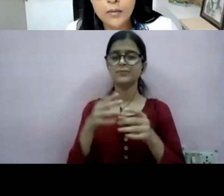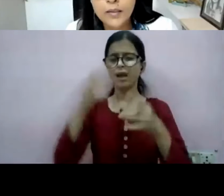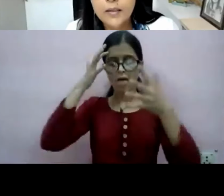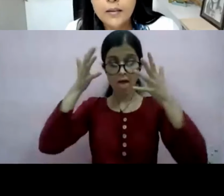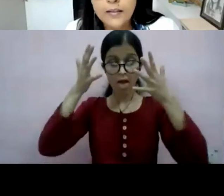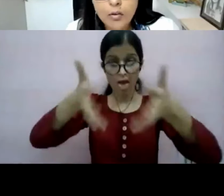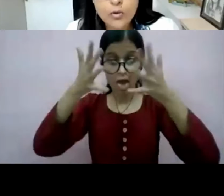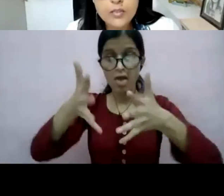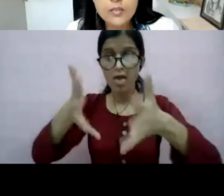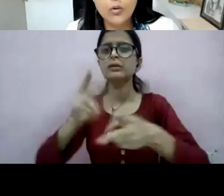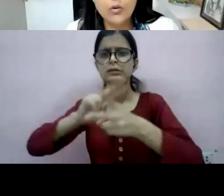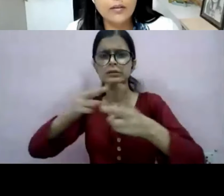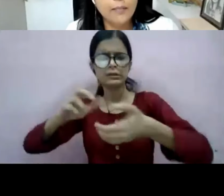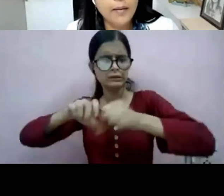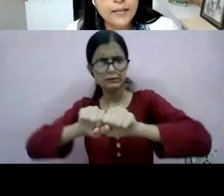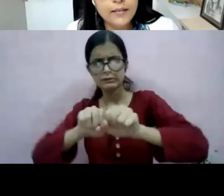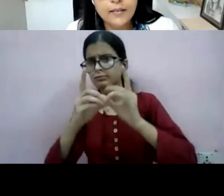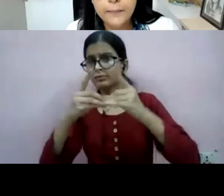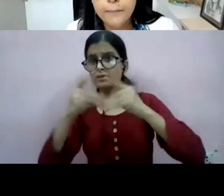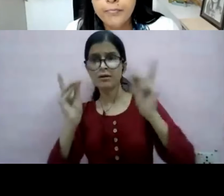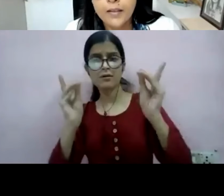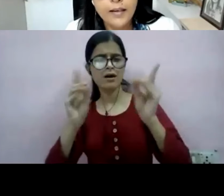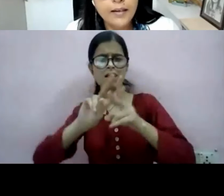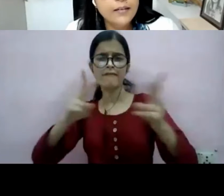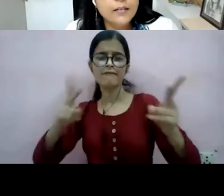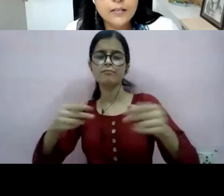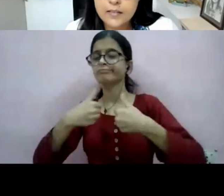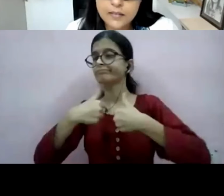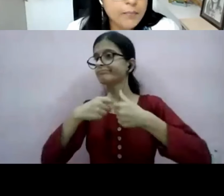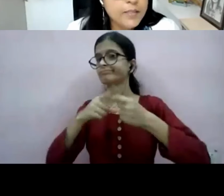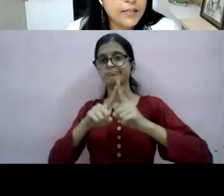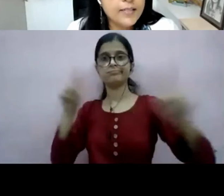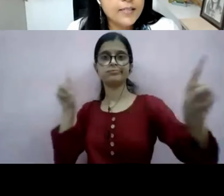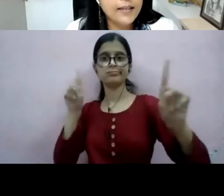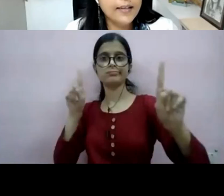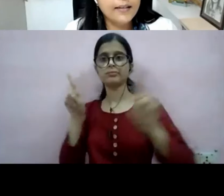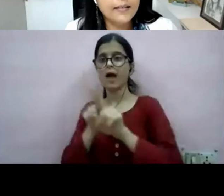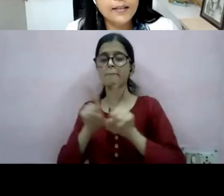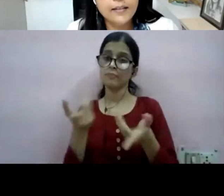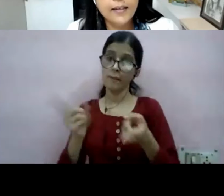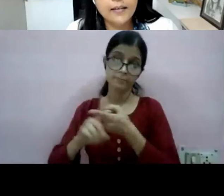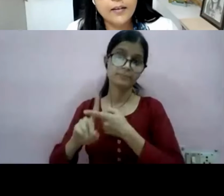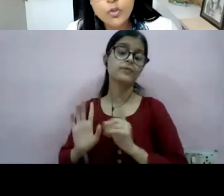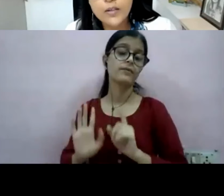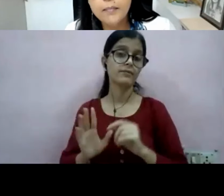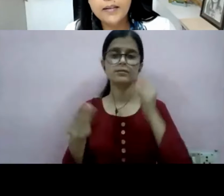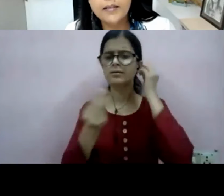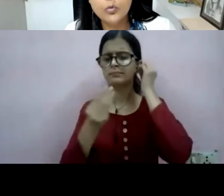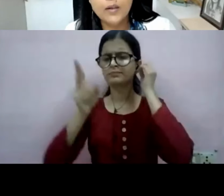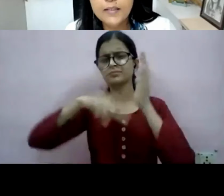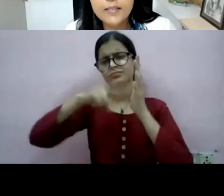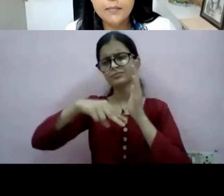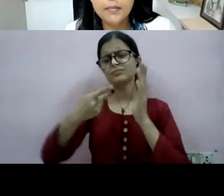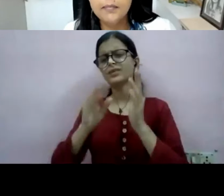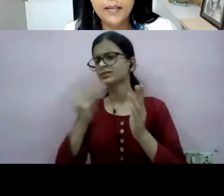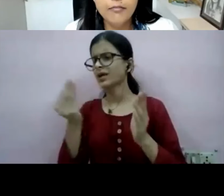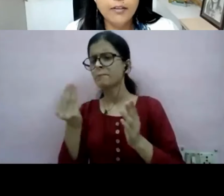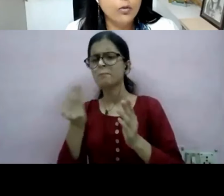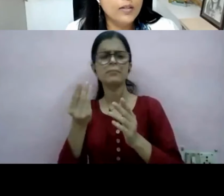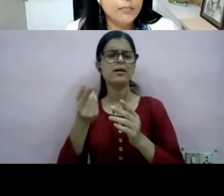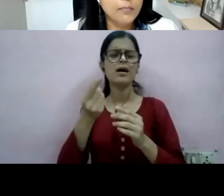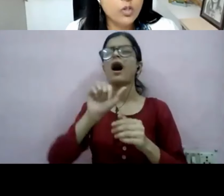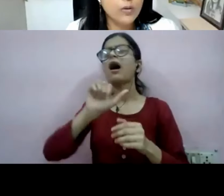home, divorced or abandoned. And some studies indicate that they are usually married to other disabled